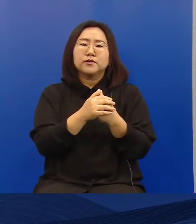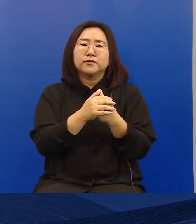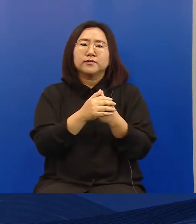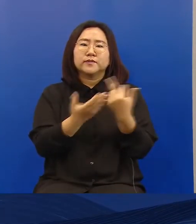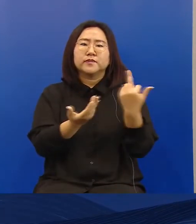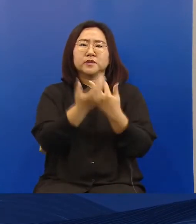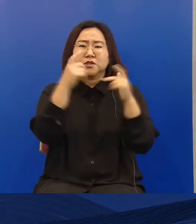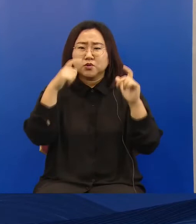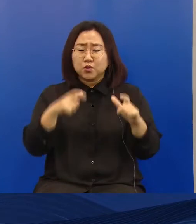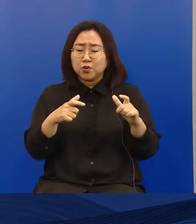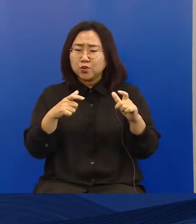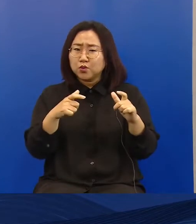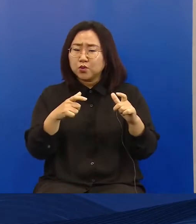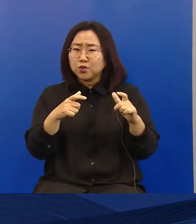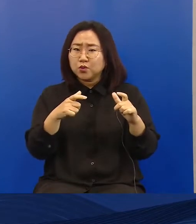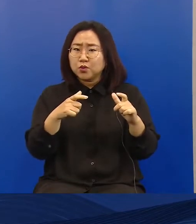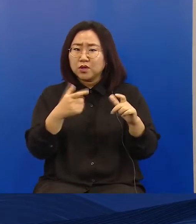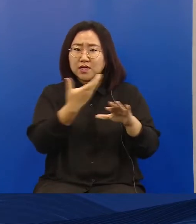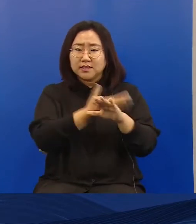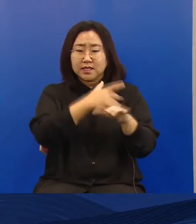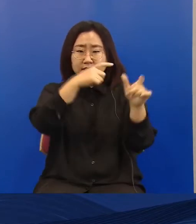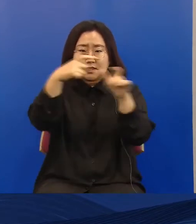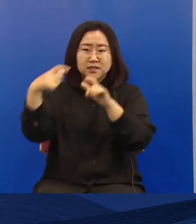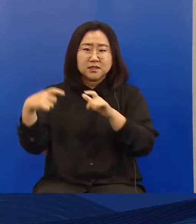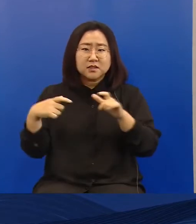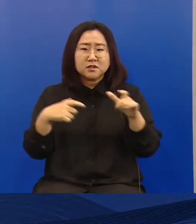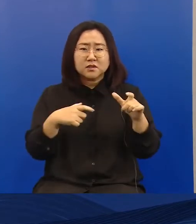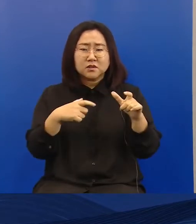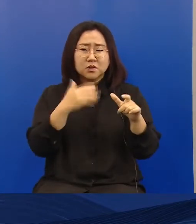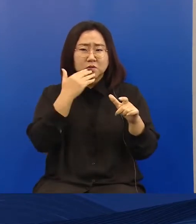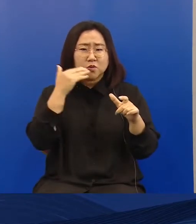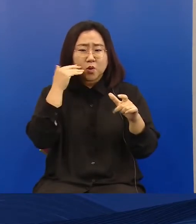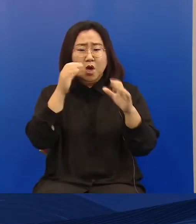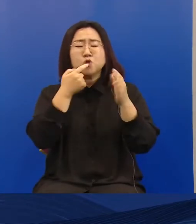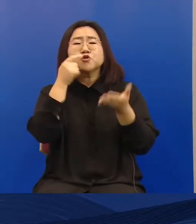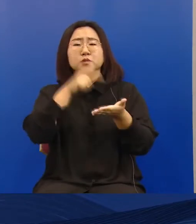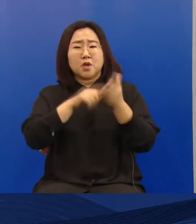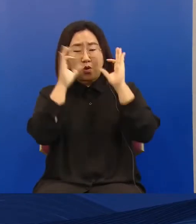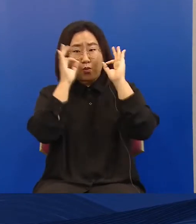And if you also look at Jeju Tourism Corporation,